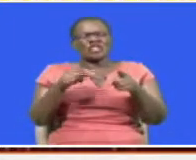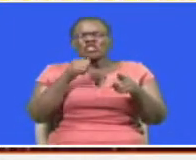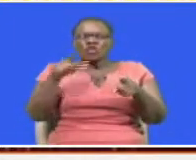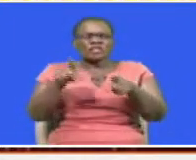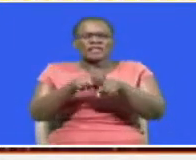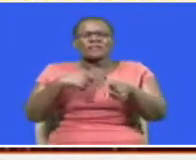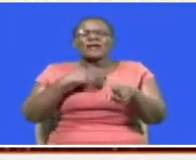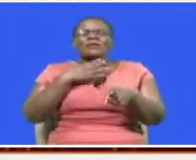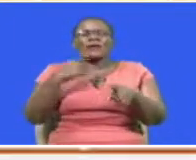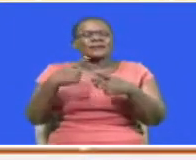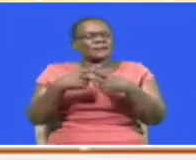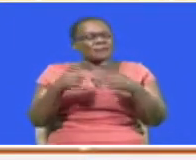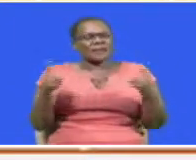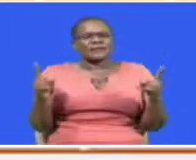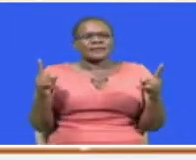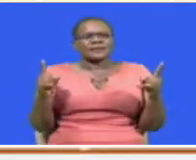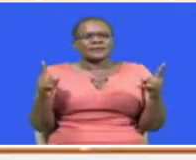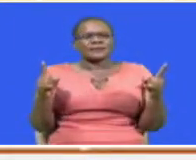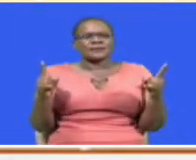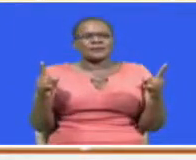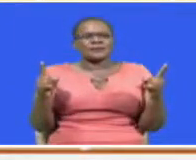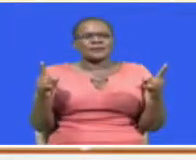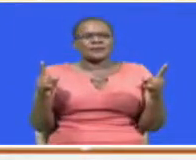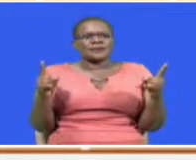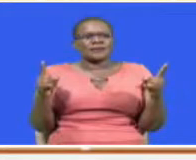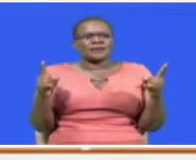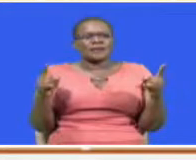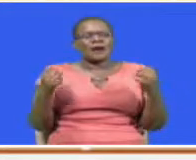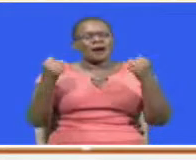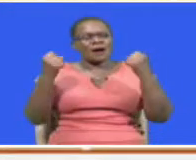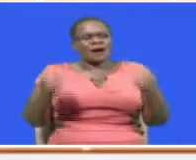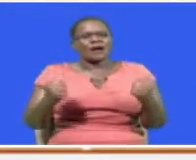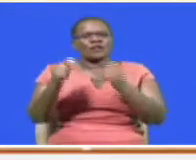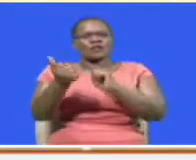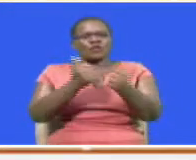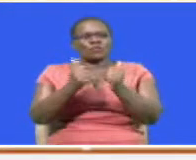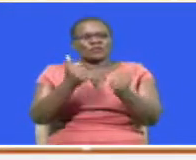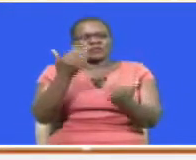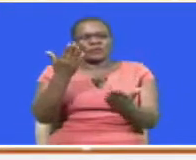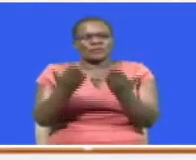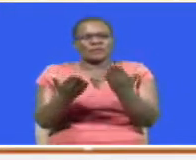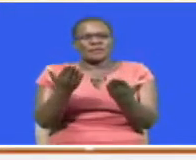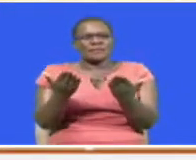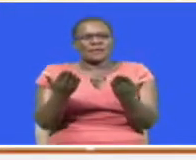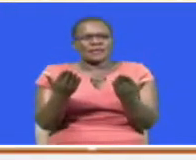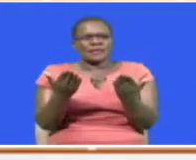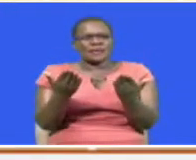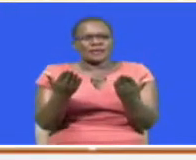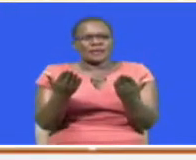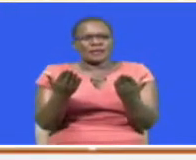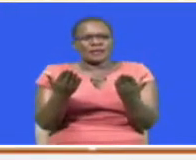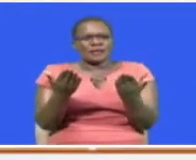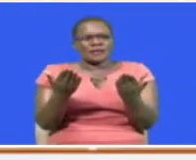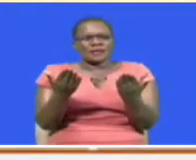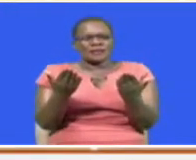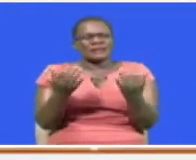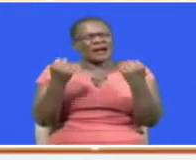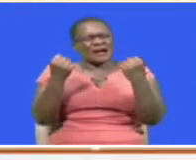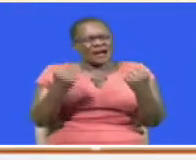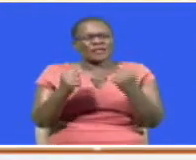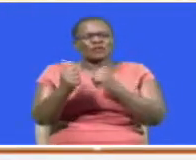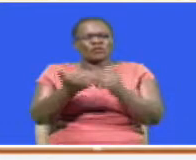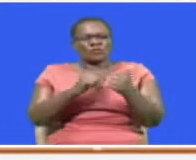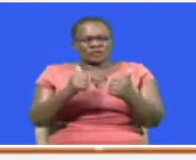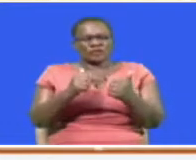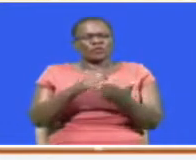but I knew that we were playing a tough team, probably one of the toughest teams in the tournament.